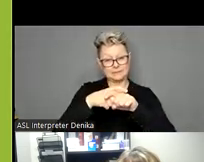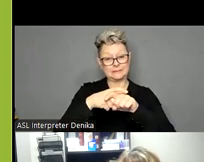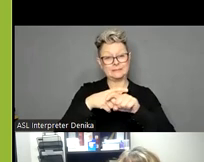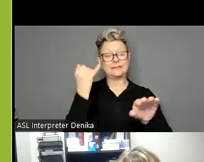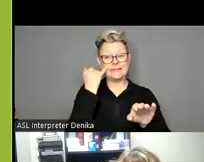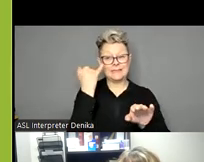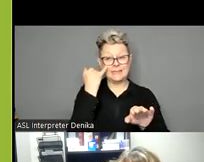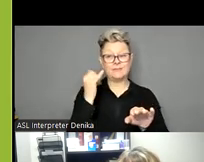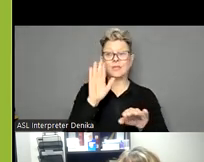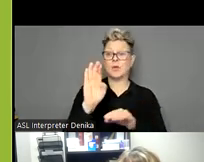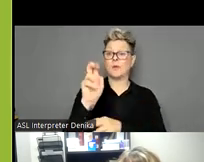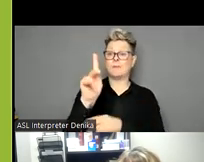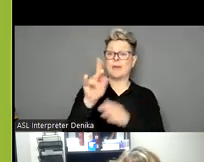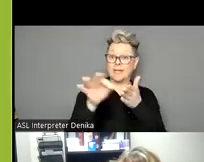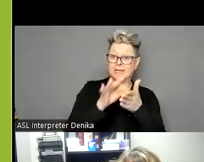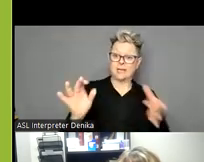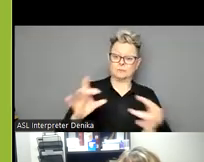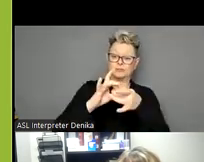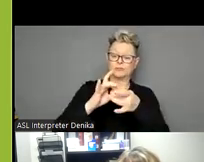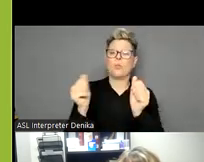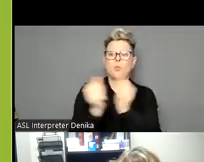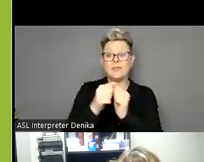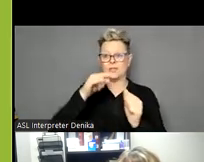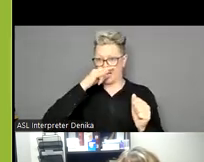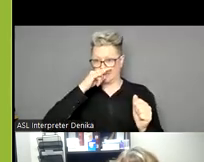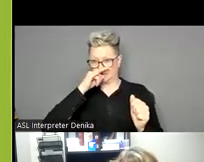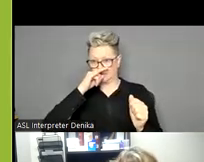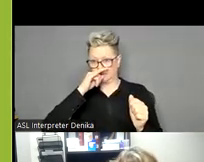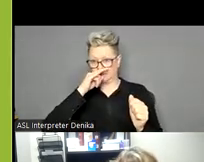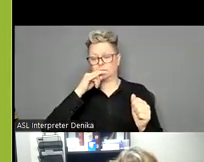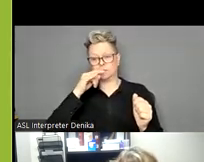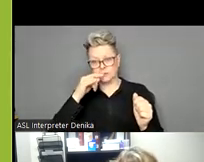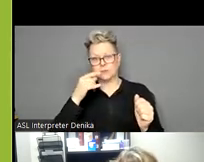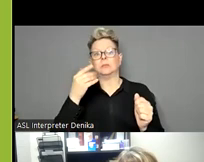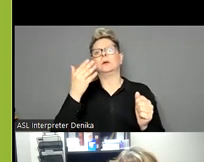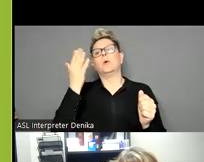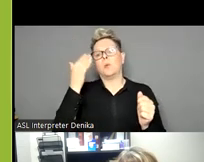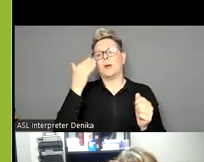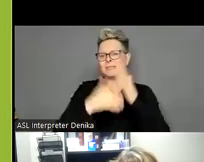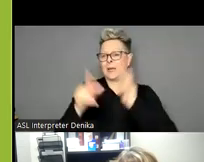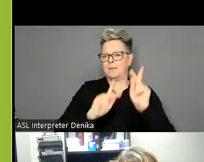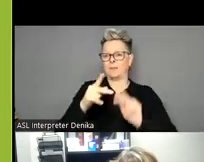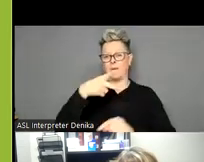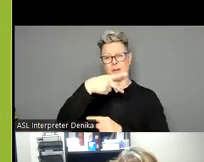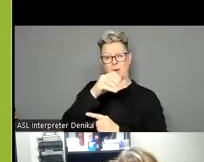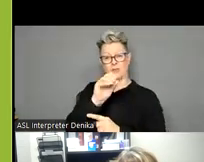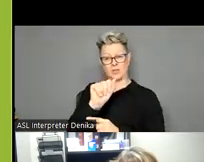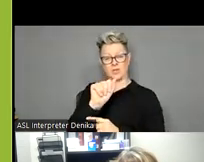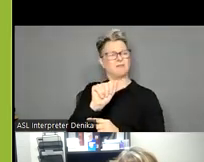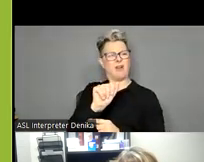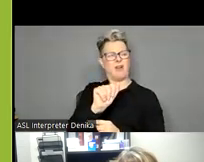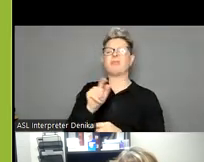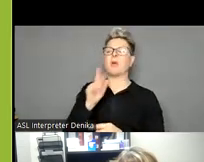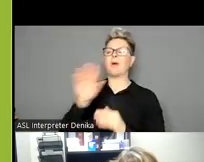joint bank account that's held with your child. So for example, some people, as an alternative to enduring powers of attorney, just add a child